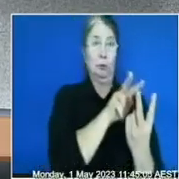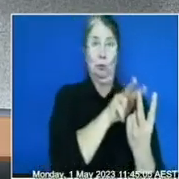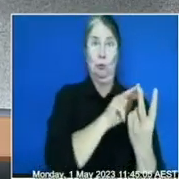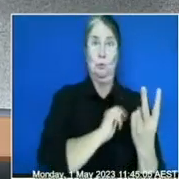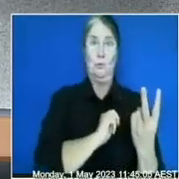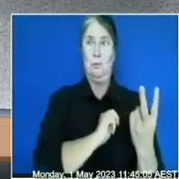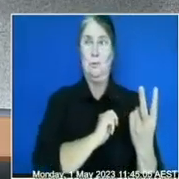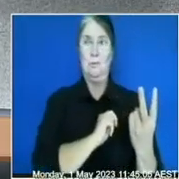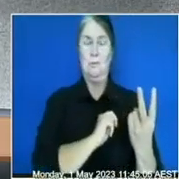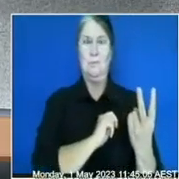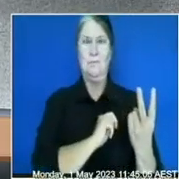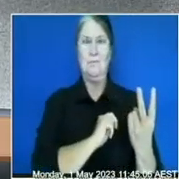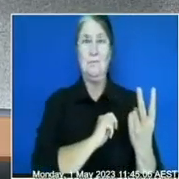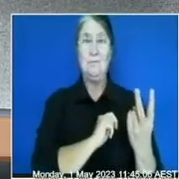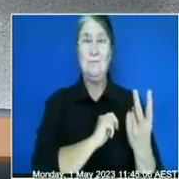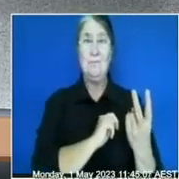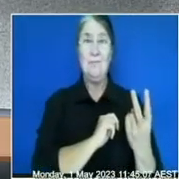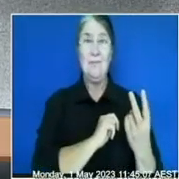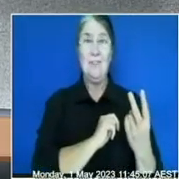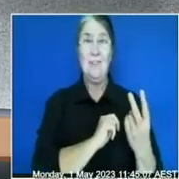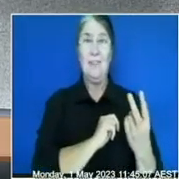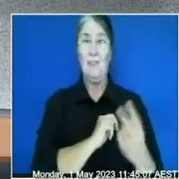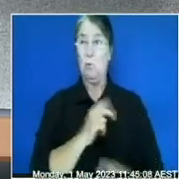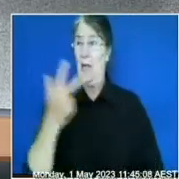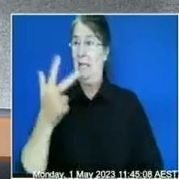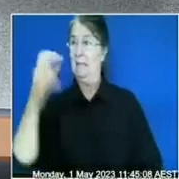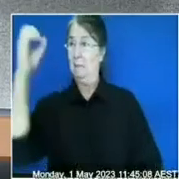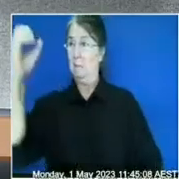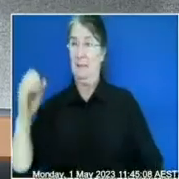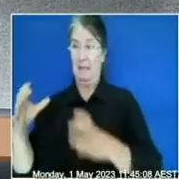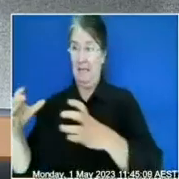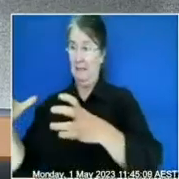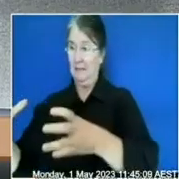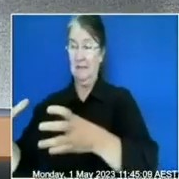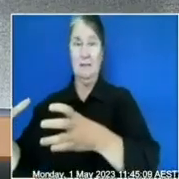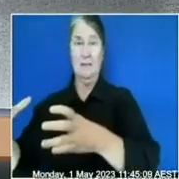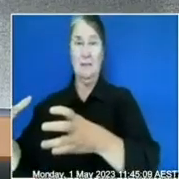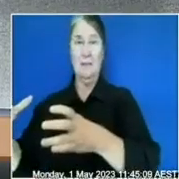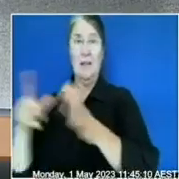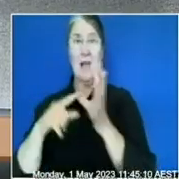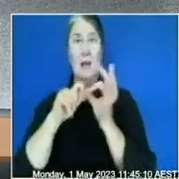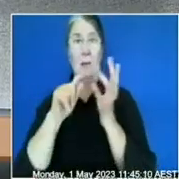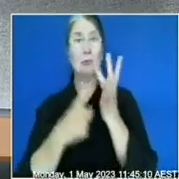that is directly opposed by the Aboriginal community?